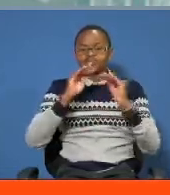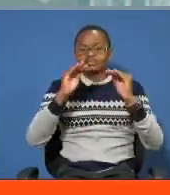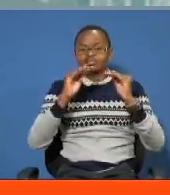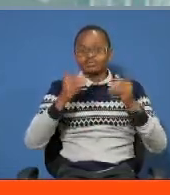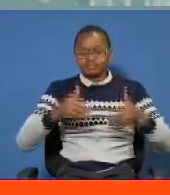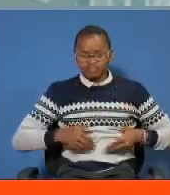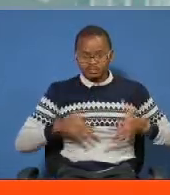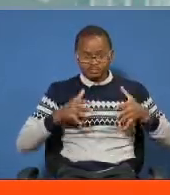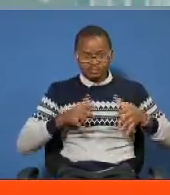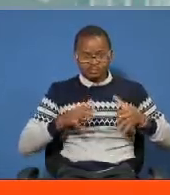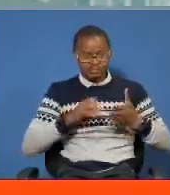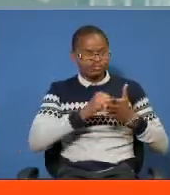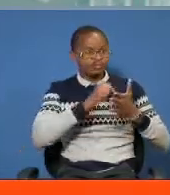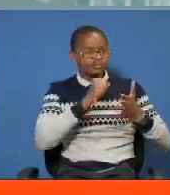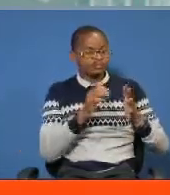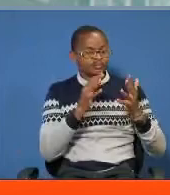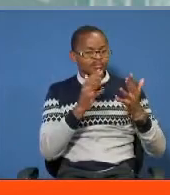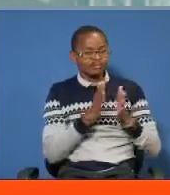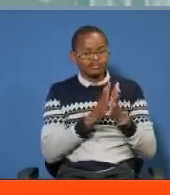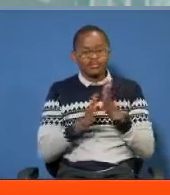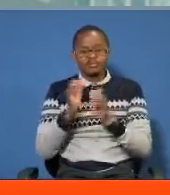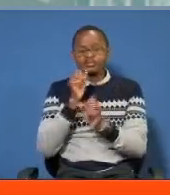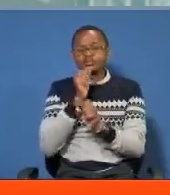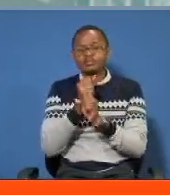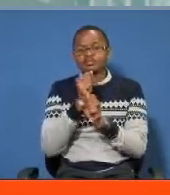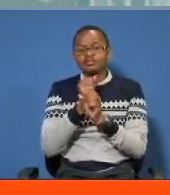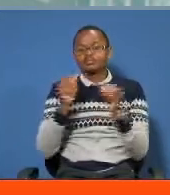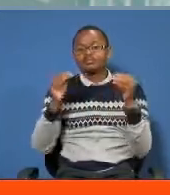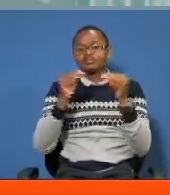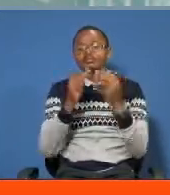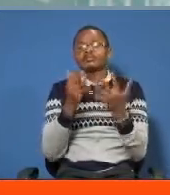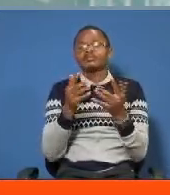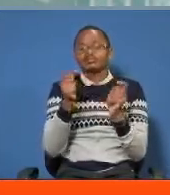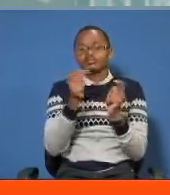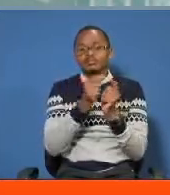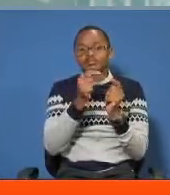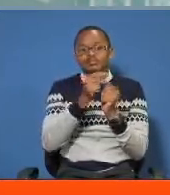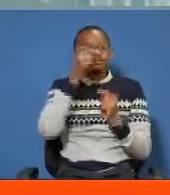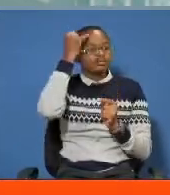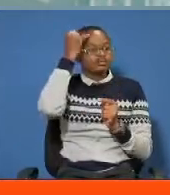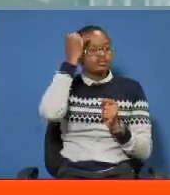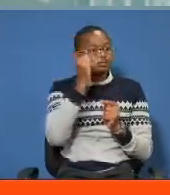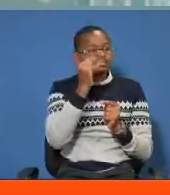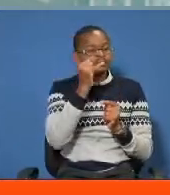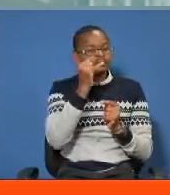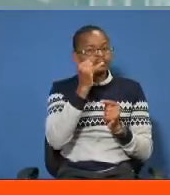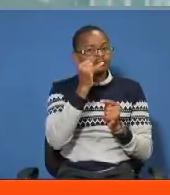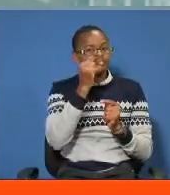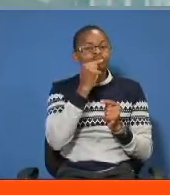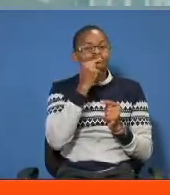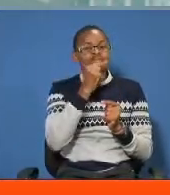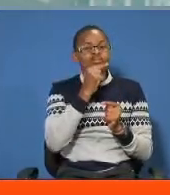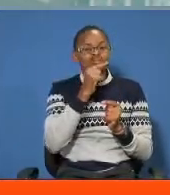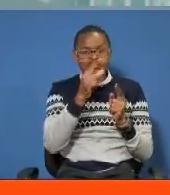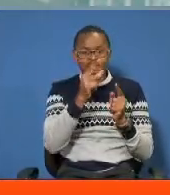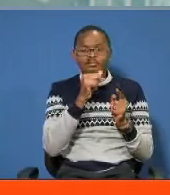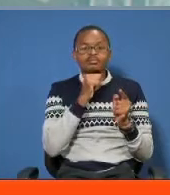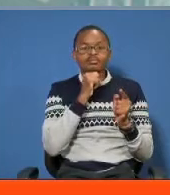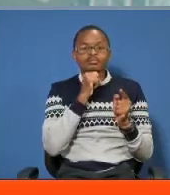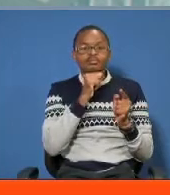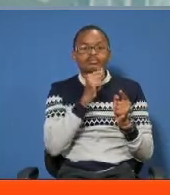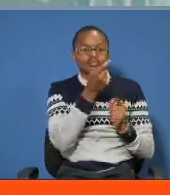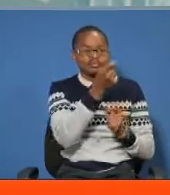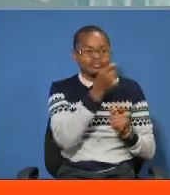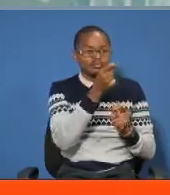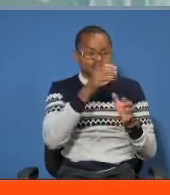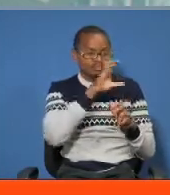you educate these young people on how to budget, how to plan, how to do value proposition design, how to test the idea, how to market, and so on and so forth. So money is